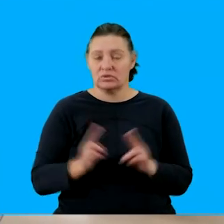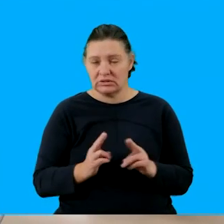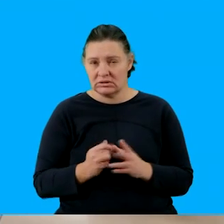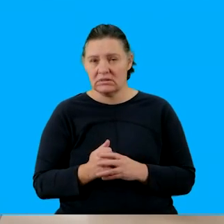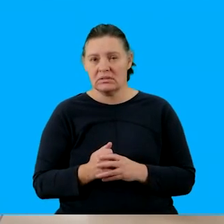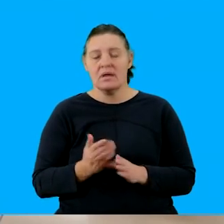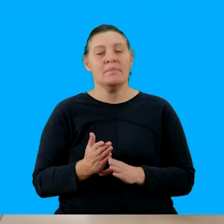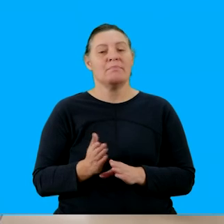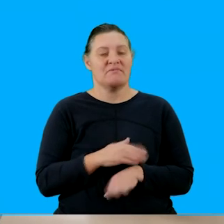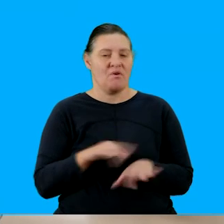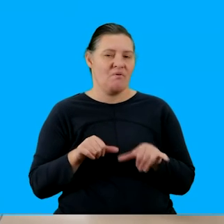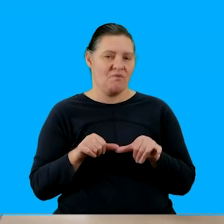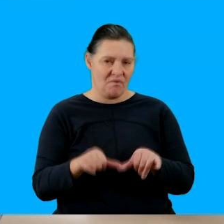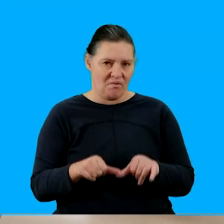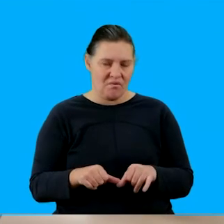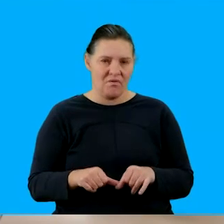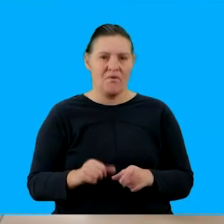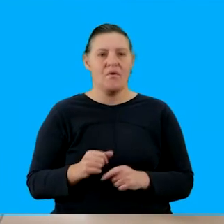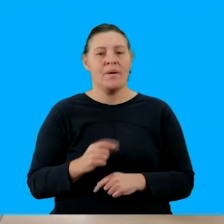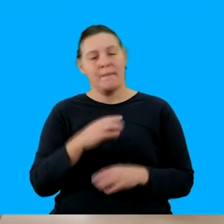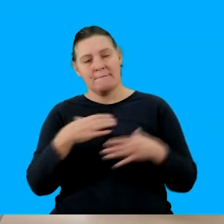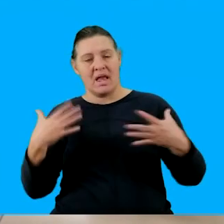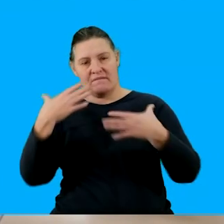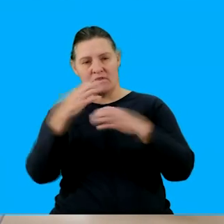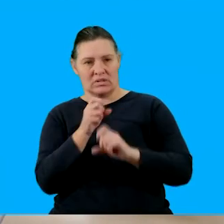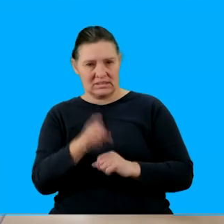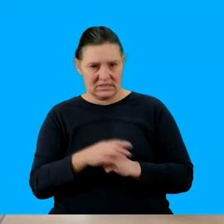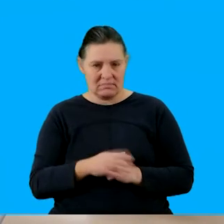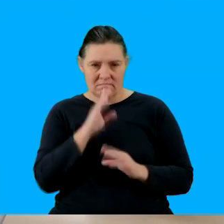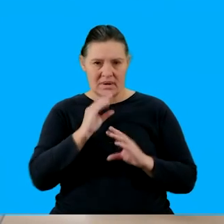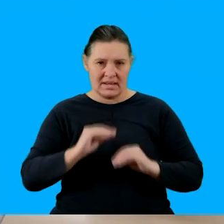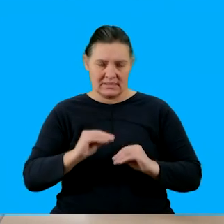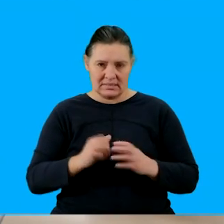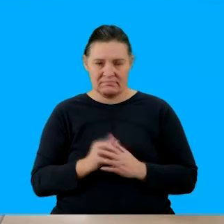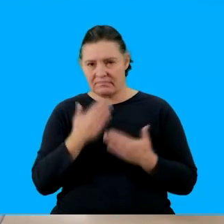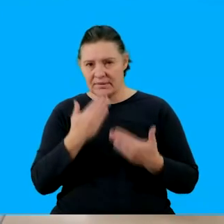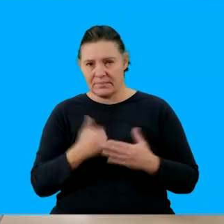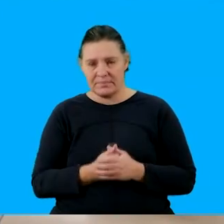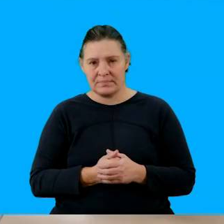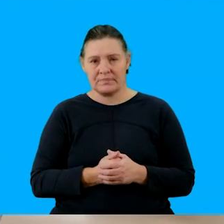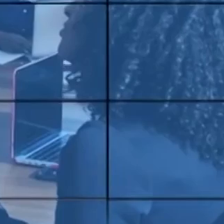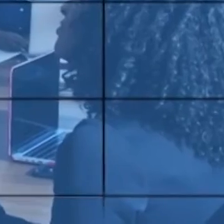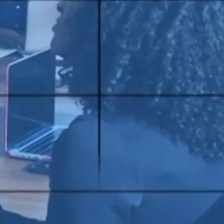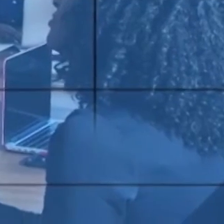break before we can start with our main focus in the lesson. Thank you.